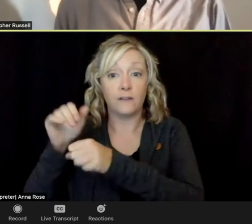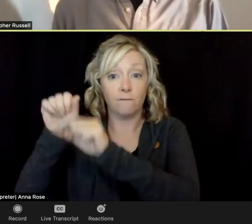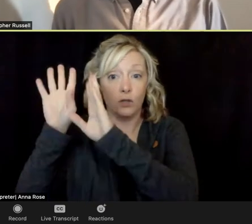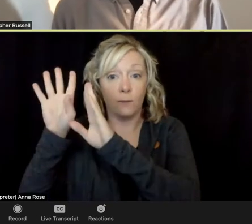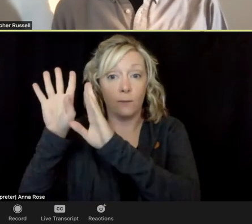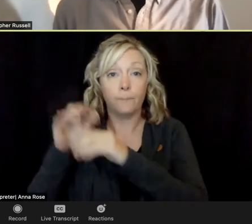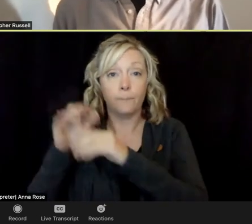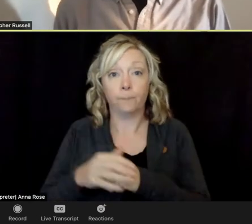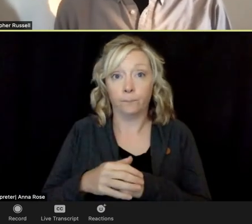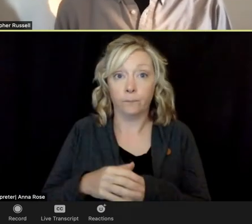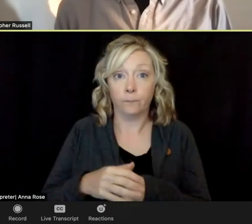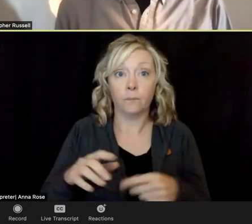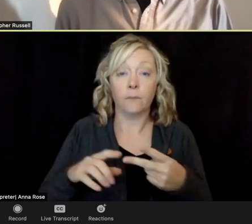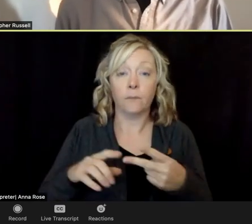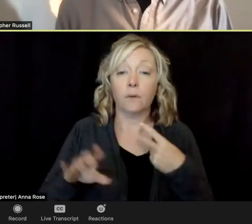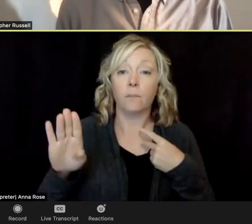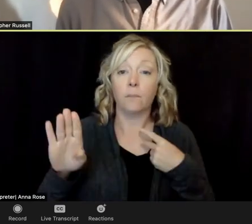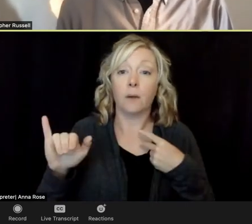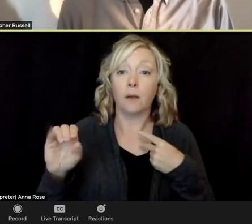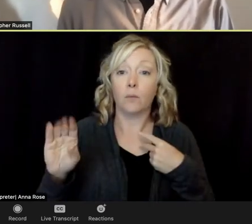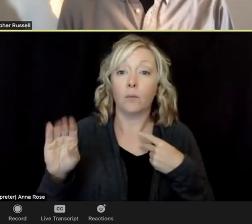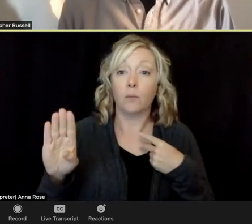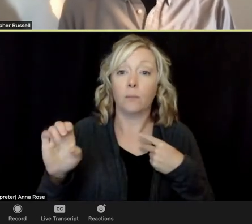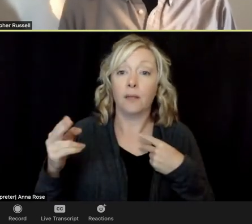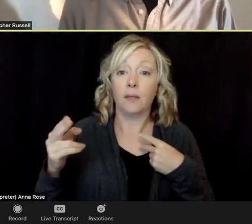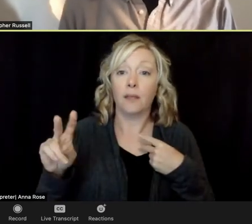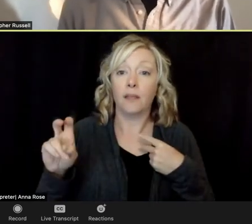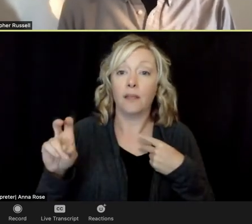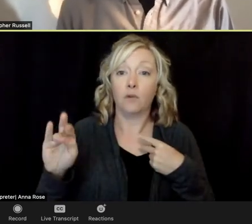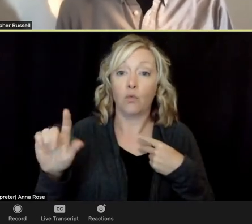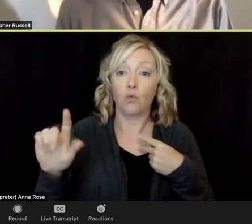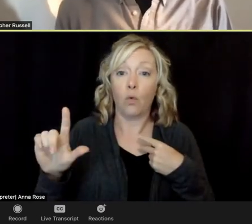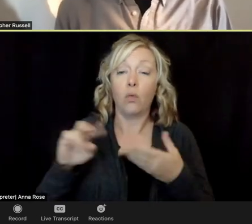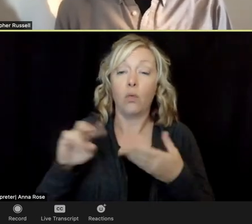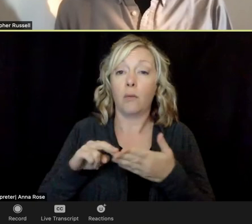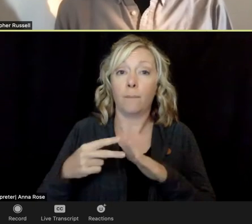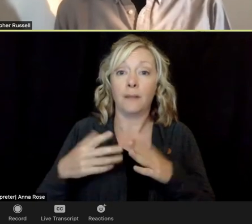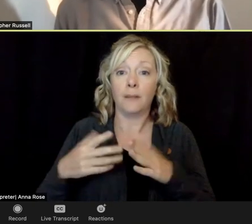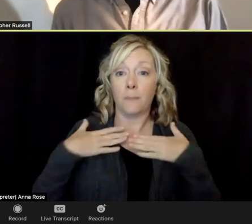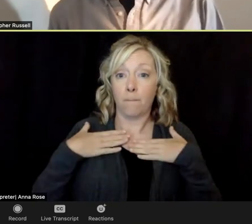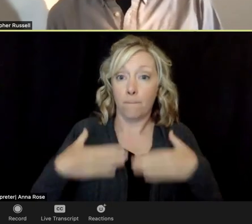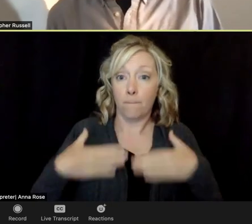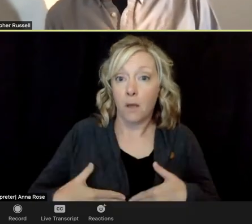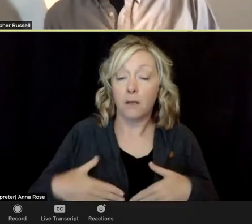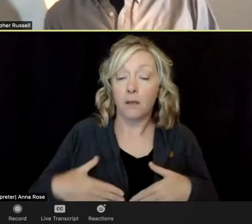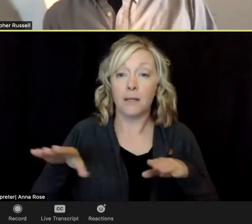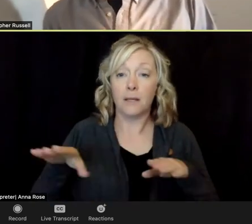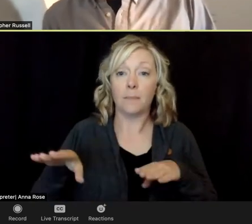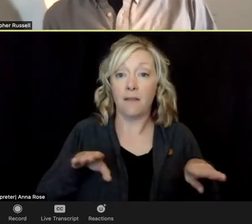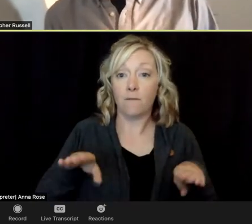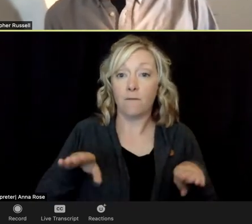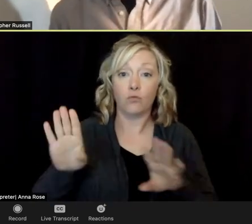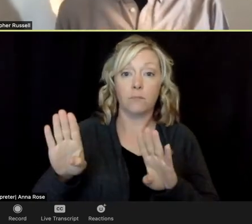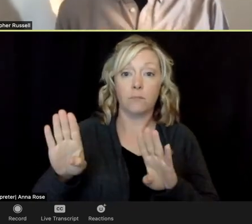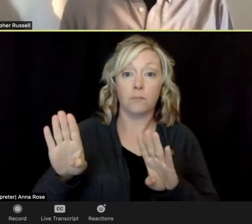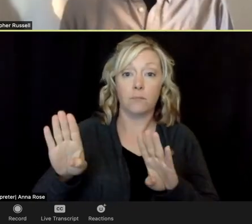Biobehavioral refers to the biophysical, biological, and the behavioral or